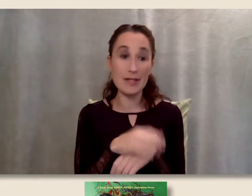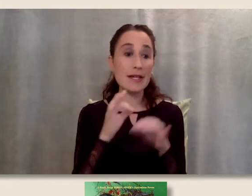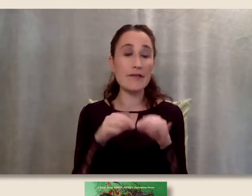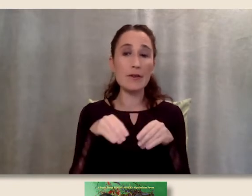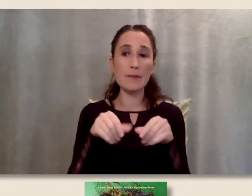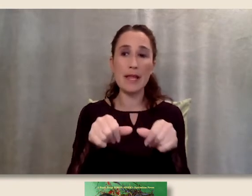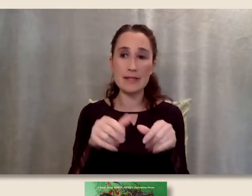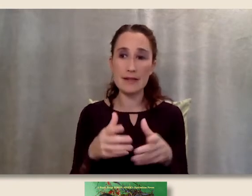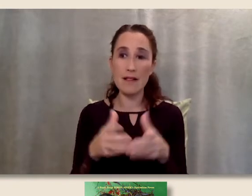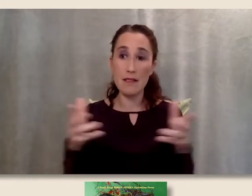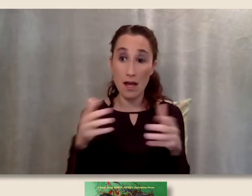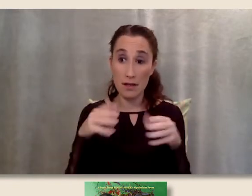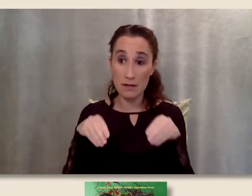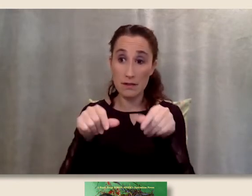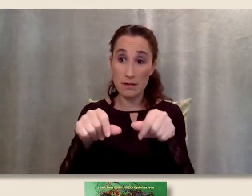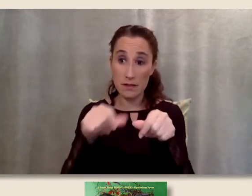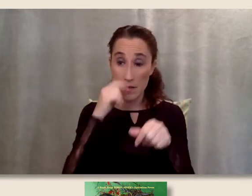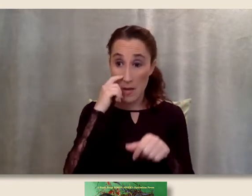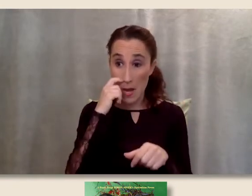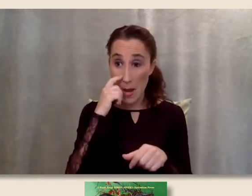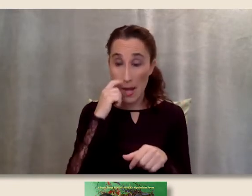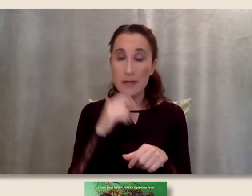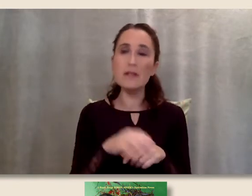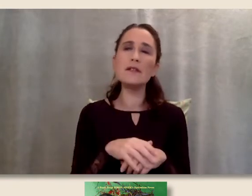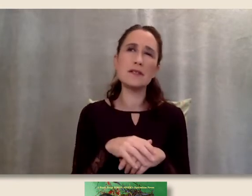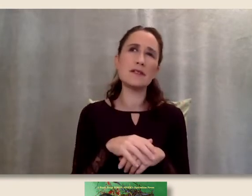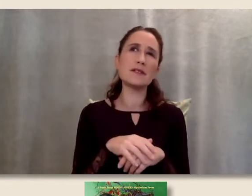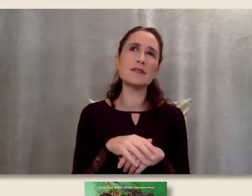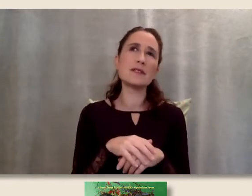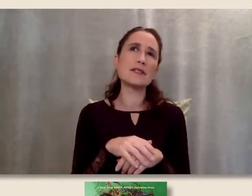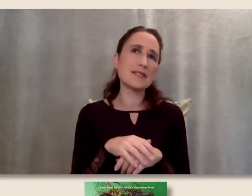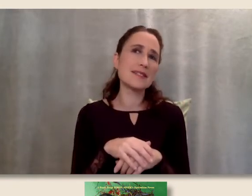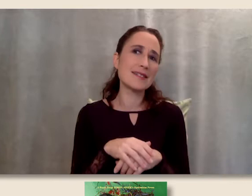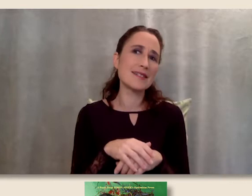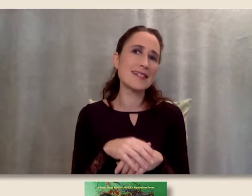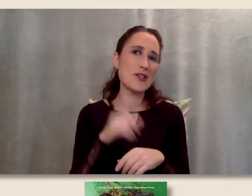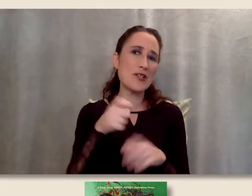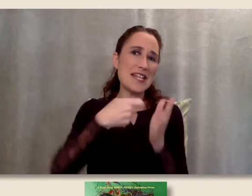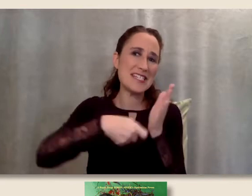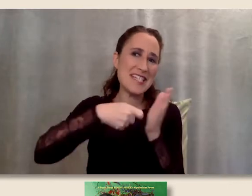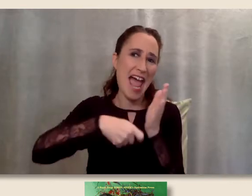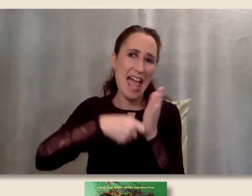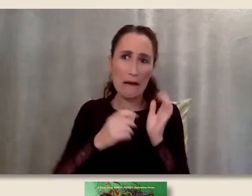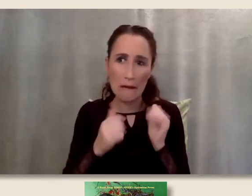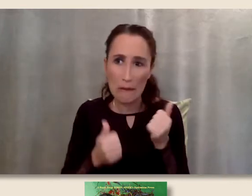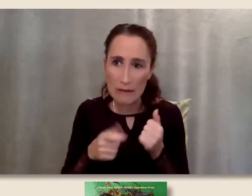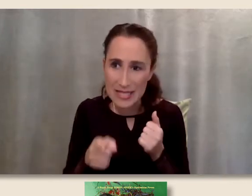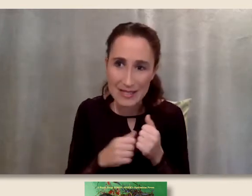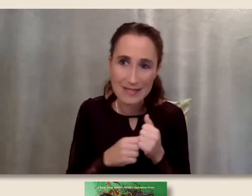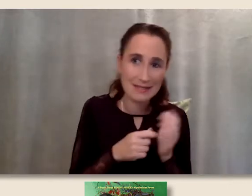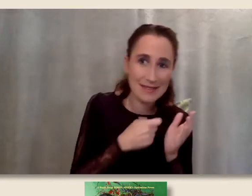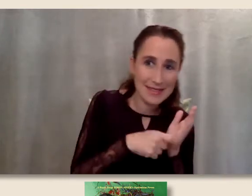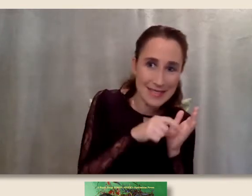seeds, you're going to want to have a little, plant tag there so you know what you've planted. Or